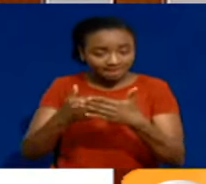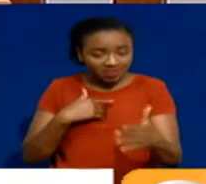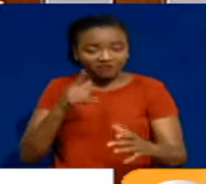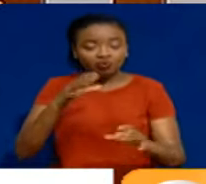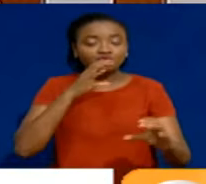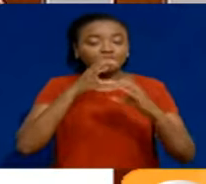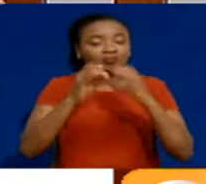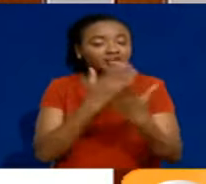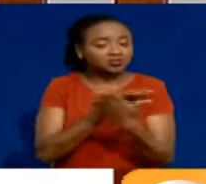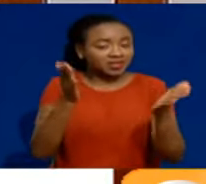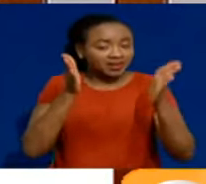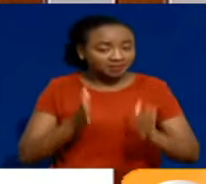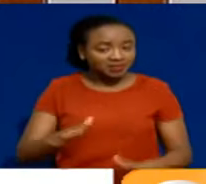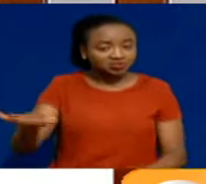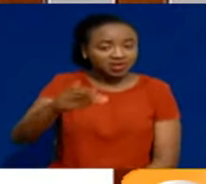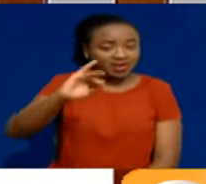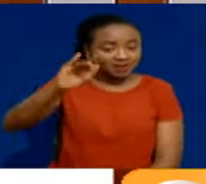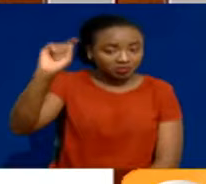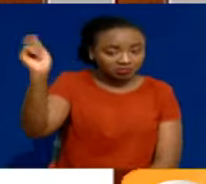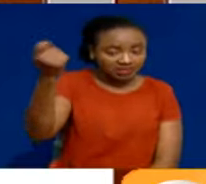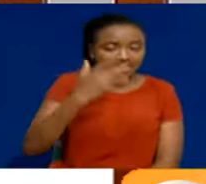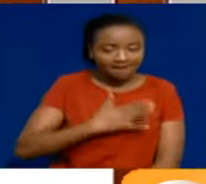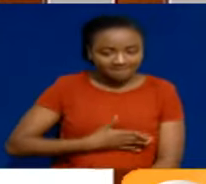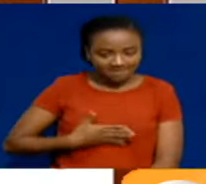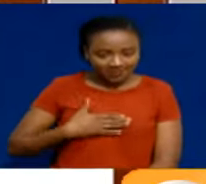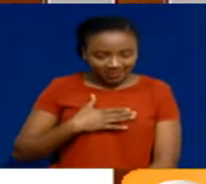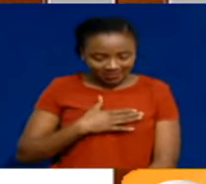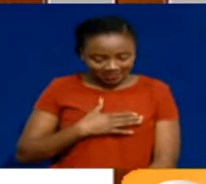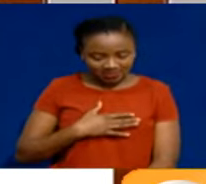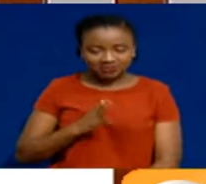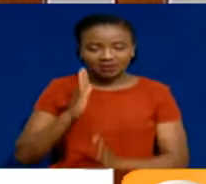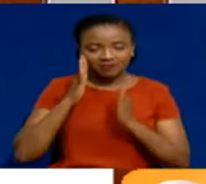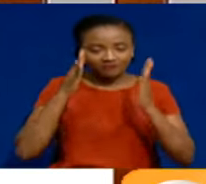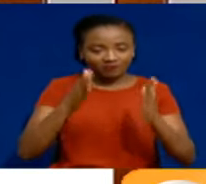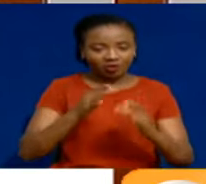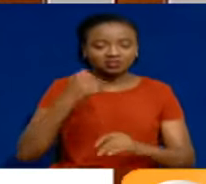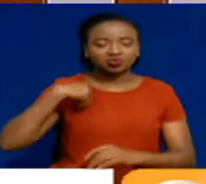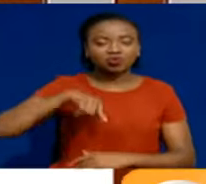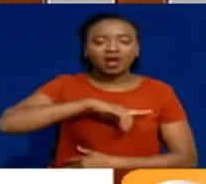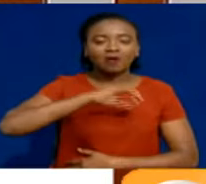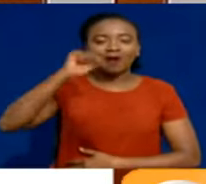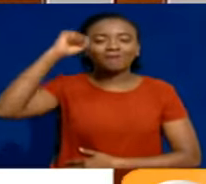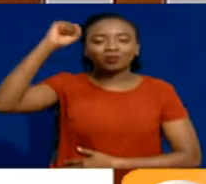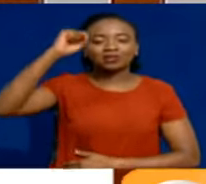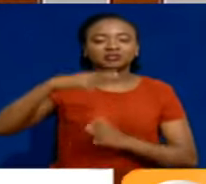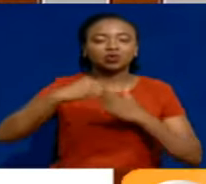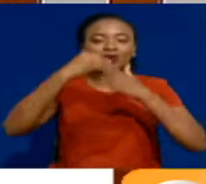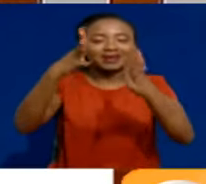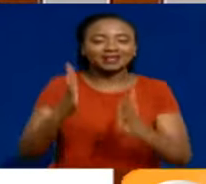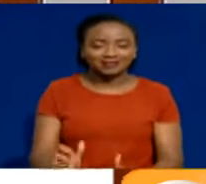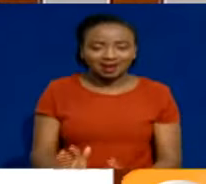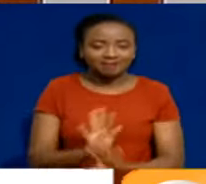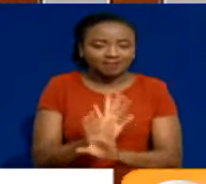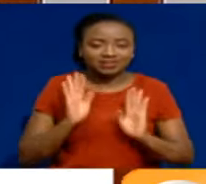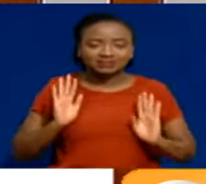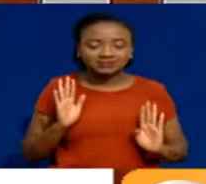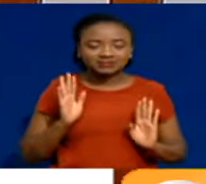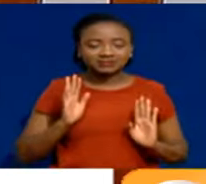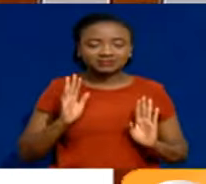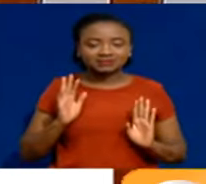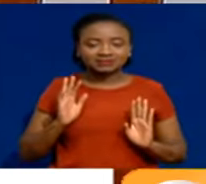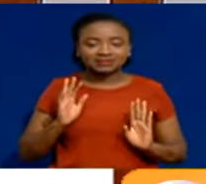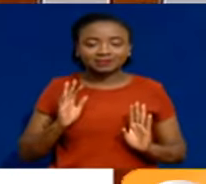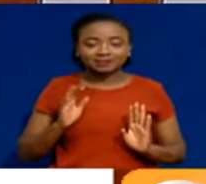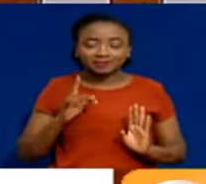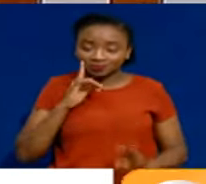anybody in Mount Kenya, please go through our political leader. There is no vacuum in Mount Kenya.